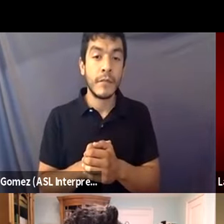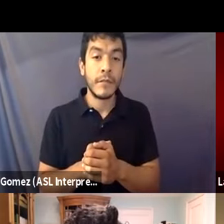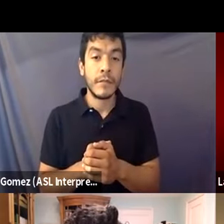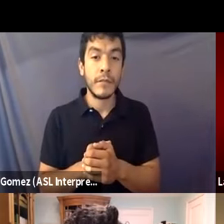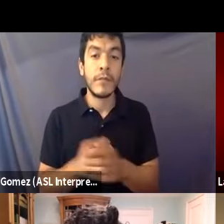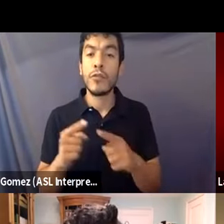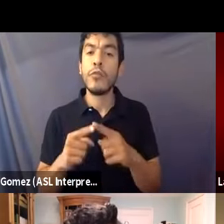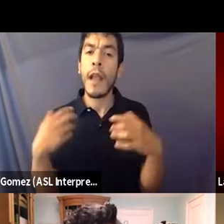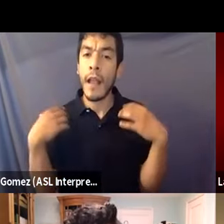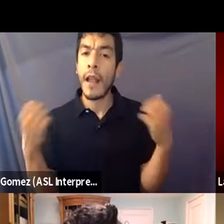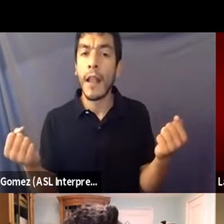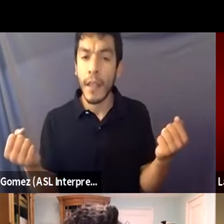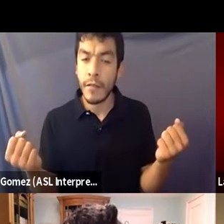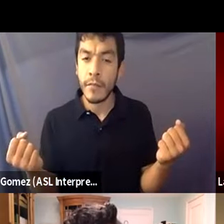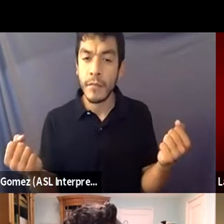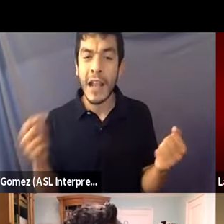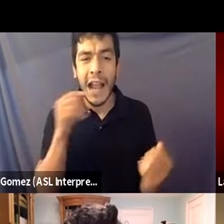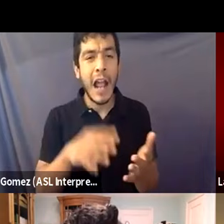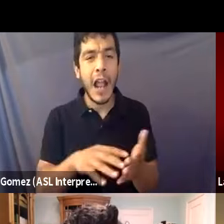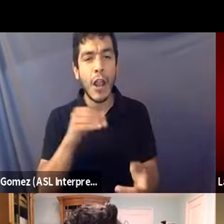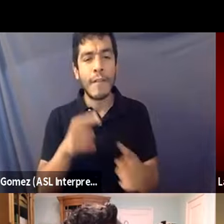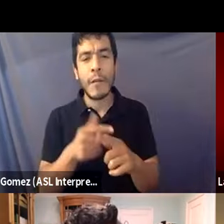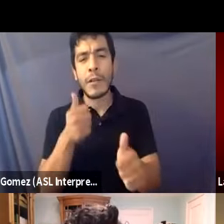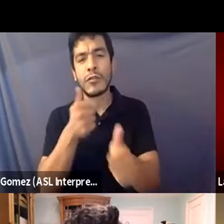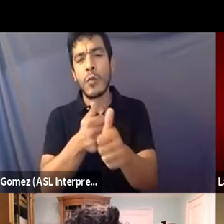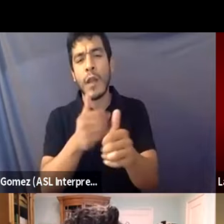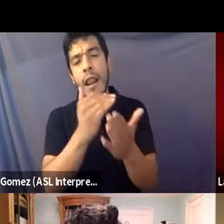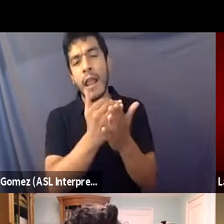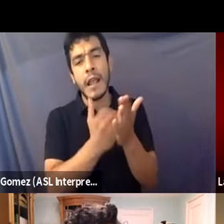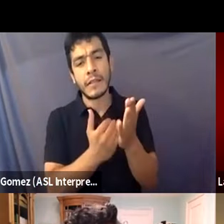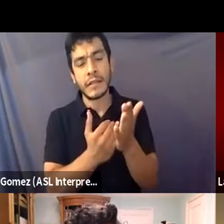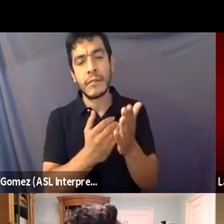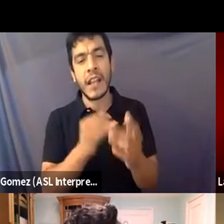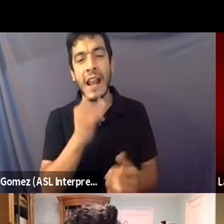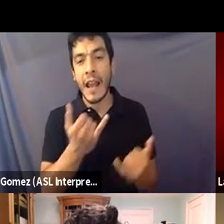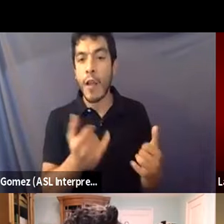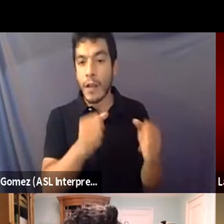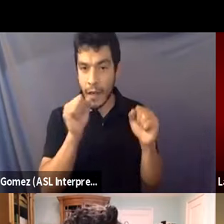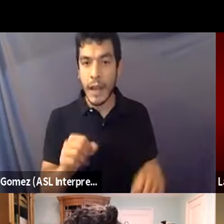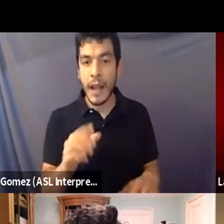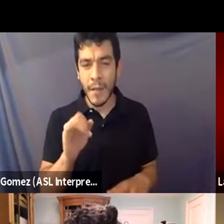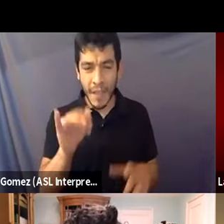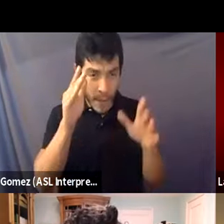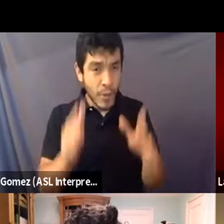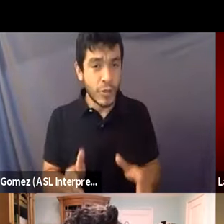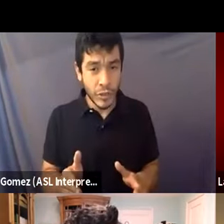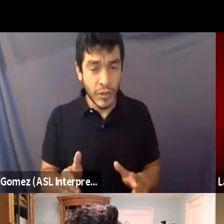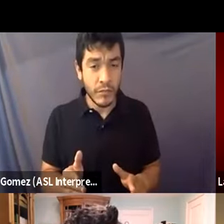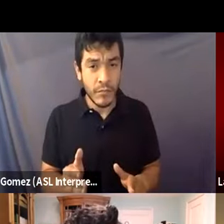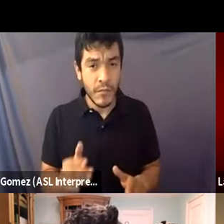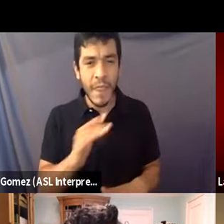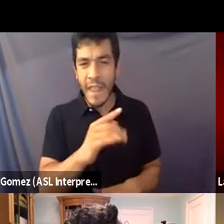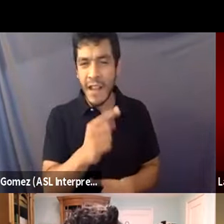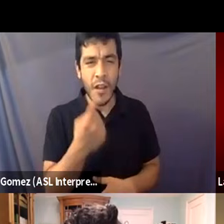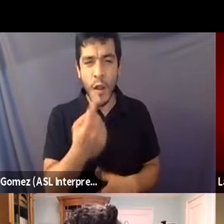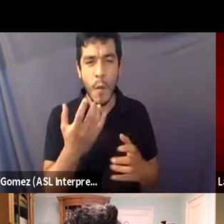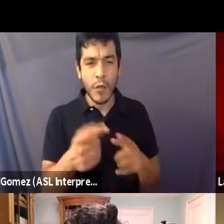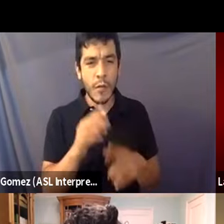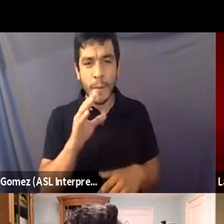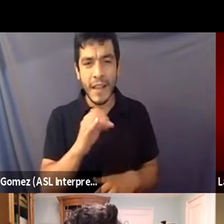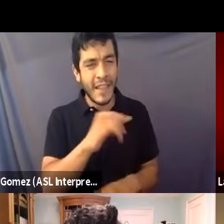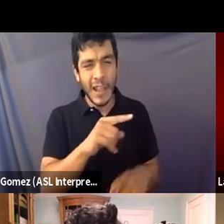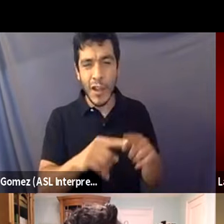and learn from his own lessons. And that now he can be the person, um, that he always wanted to be that it couldn't be